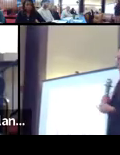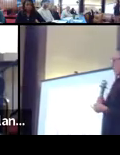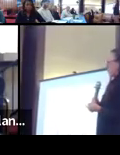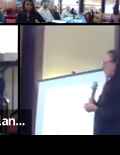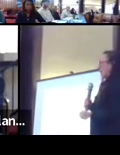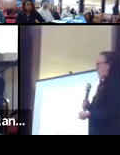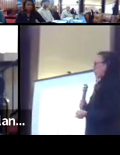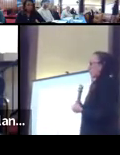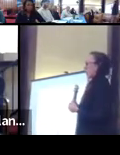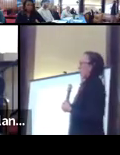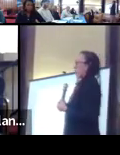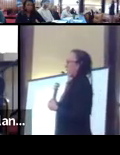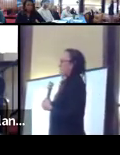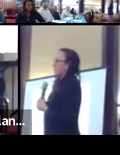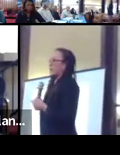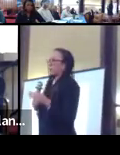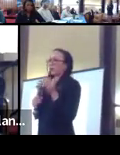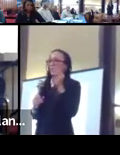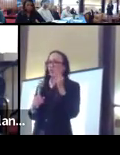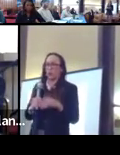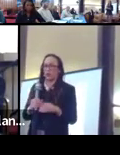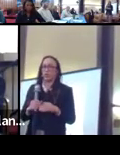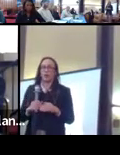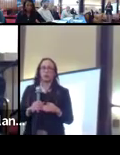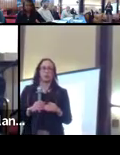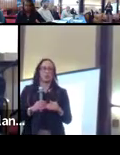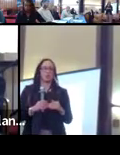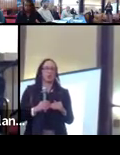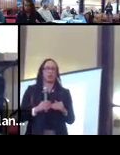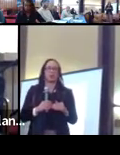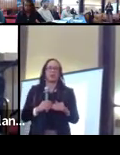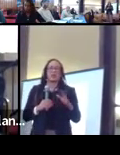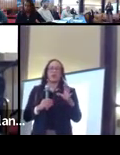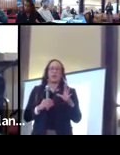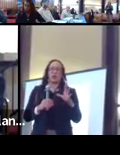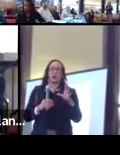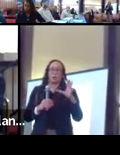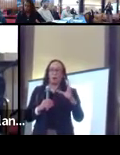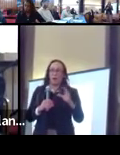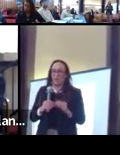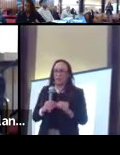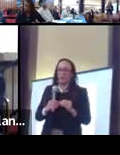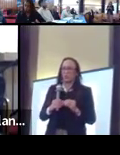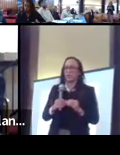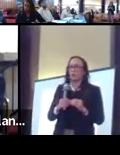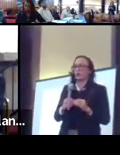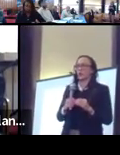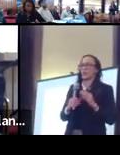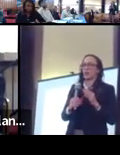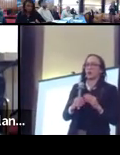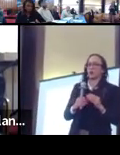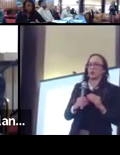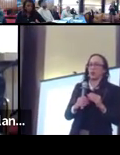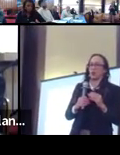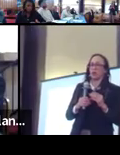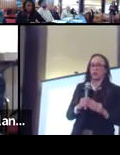and actions that are identified throughout each one of the chapters of this document. They are combined in this chapter,